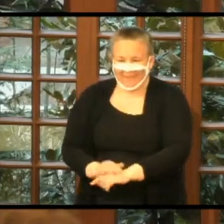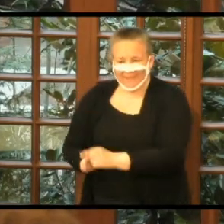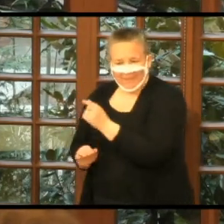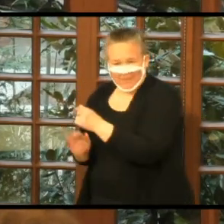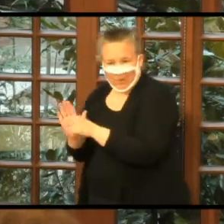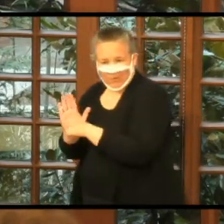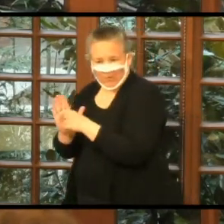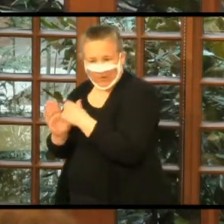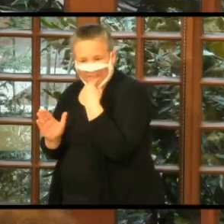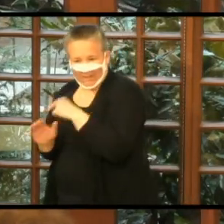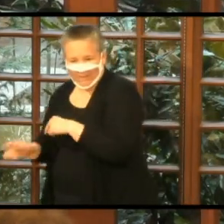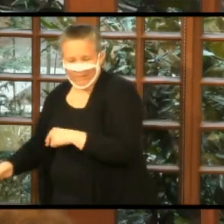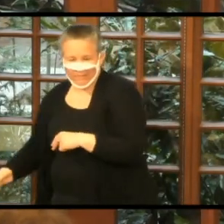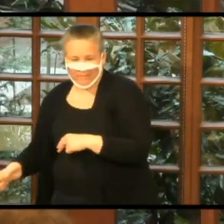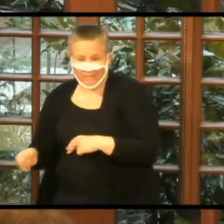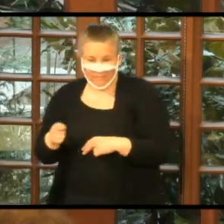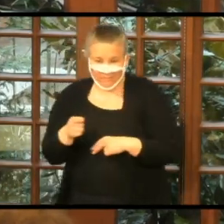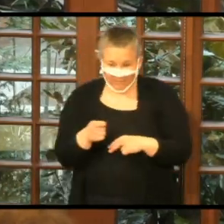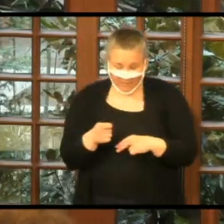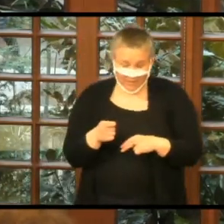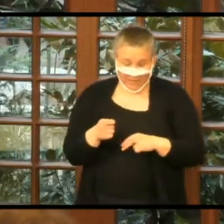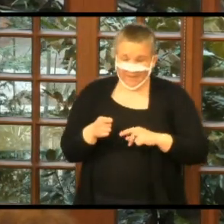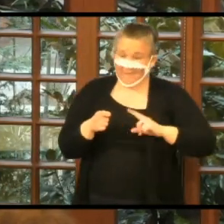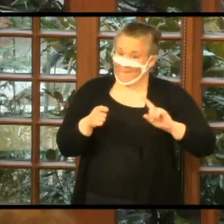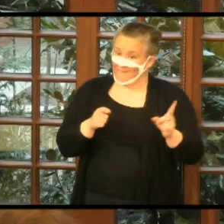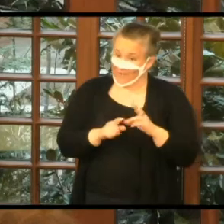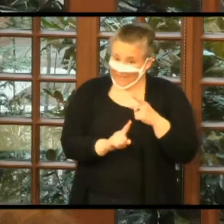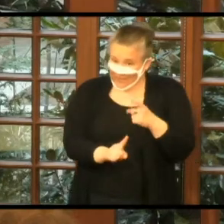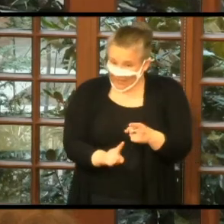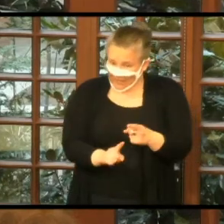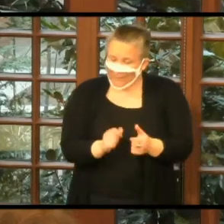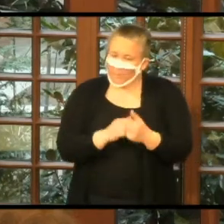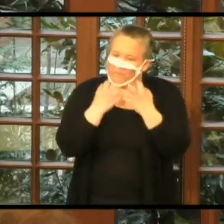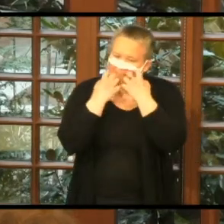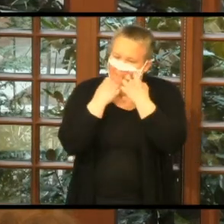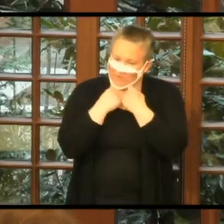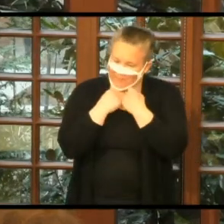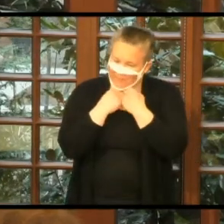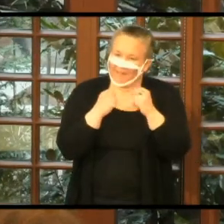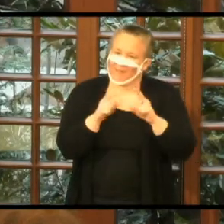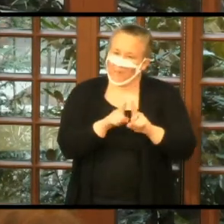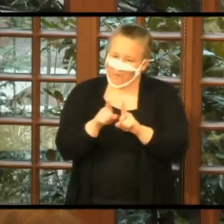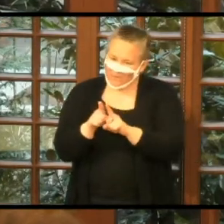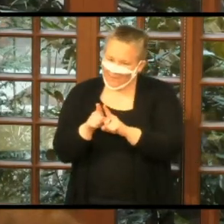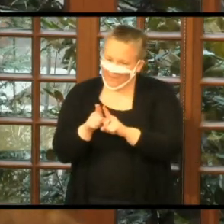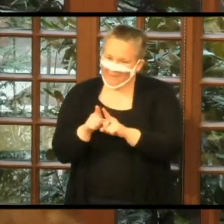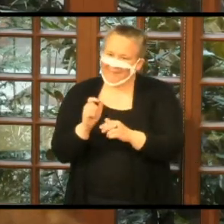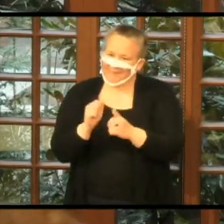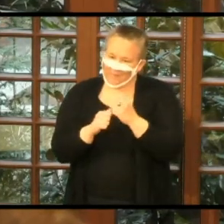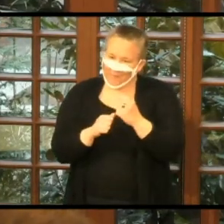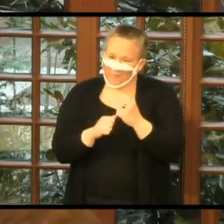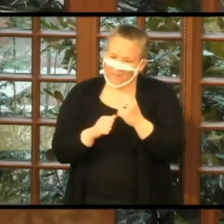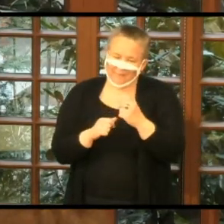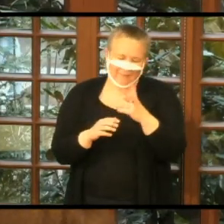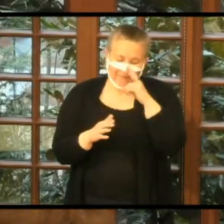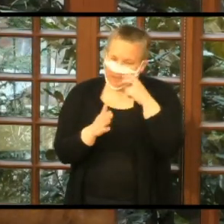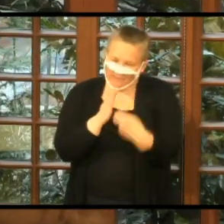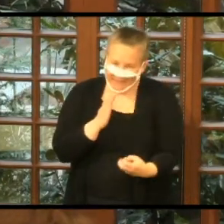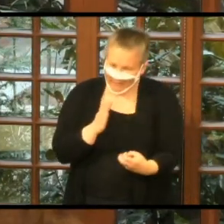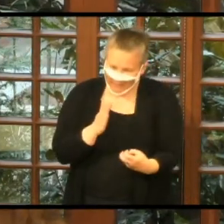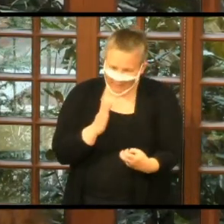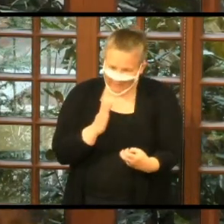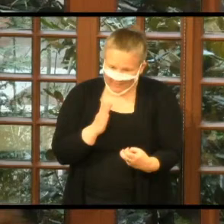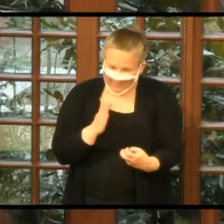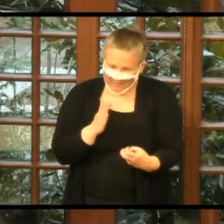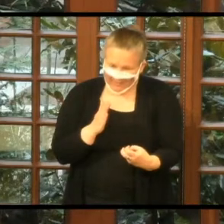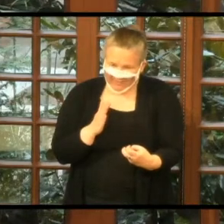carving knife. The first agenda item is the most sacred and also the most intoxicating. Brovir must